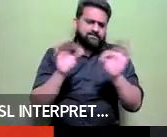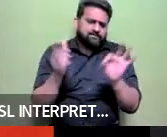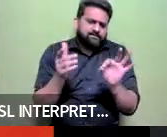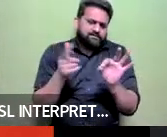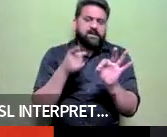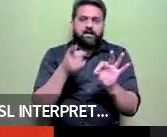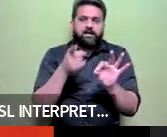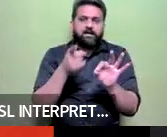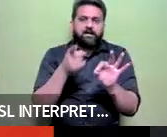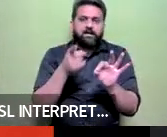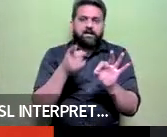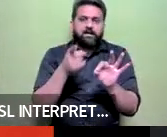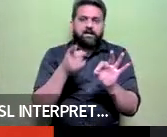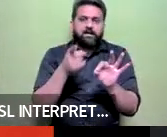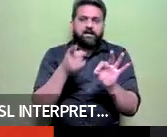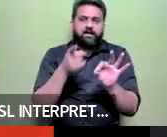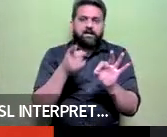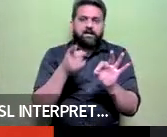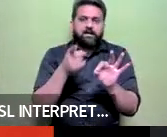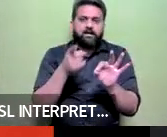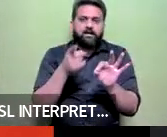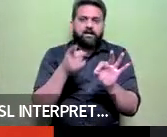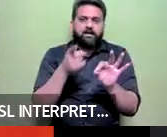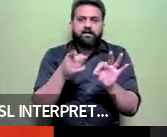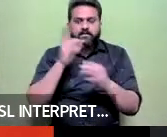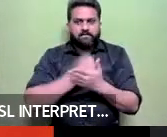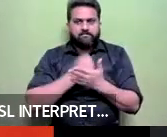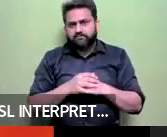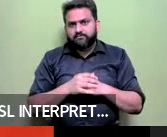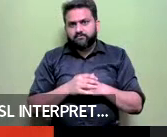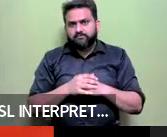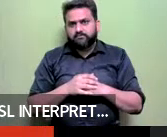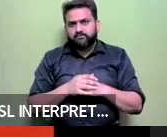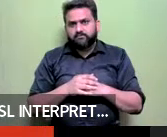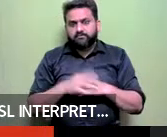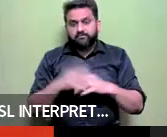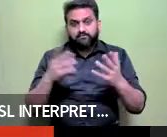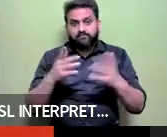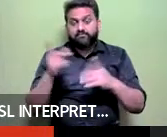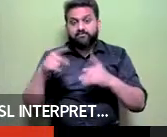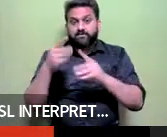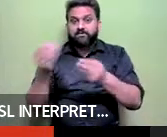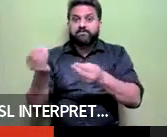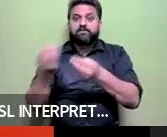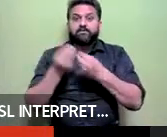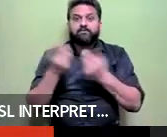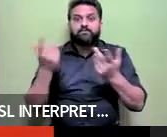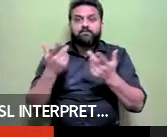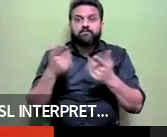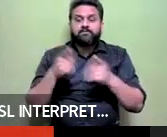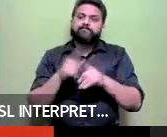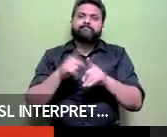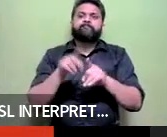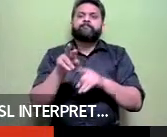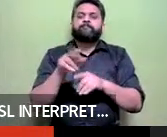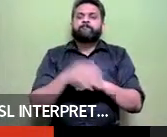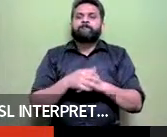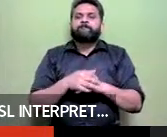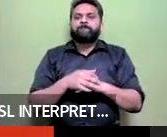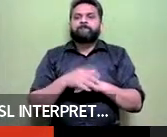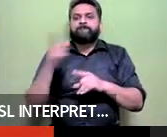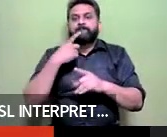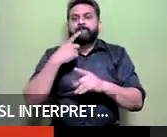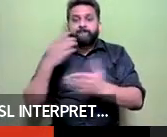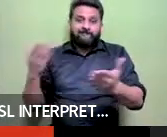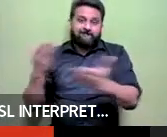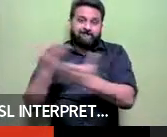like, practice, gut feeling, which you have to use it. What they are giving you as a claimant's